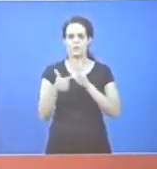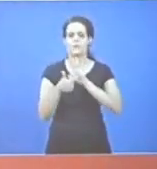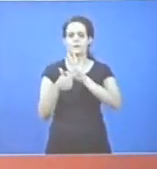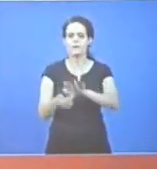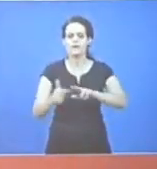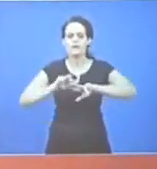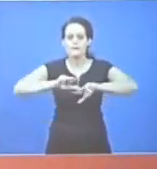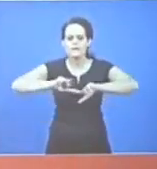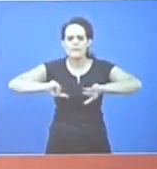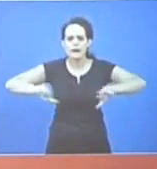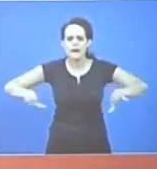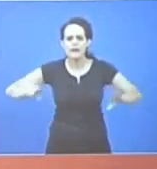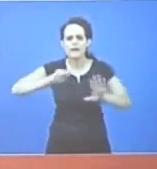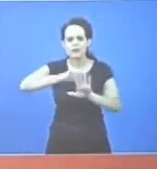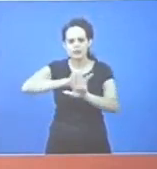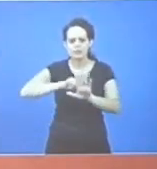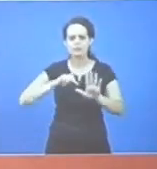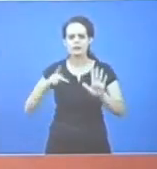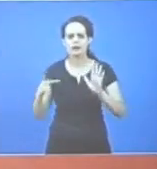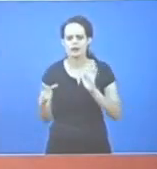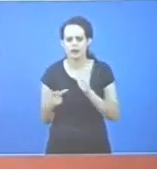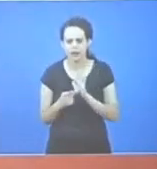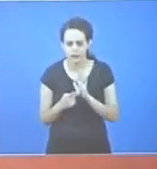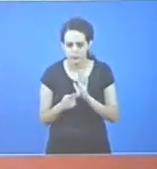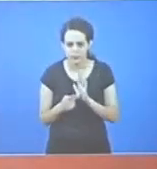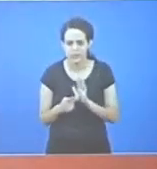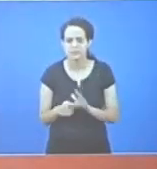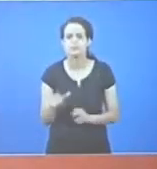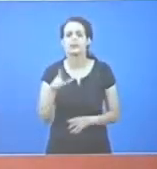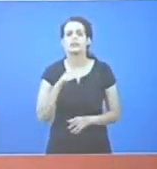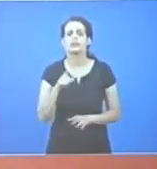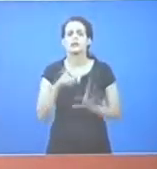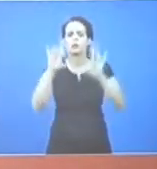The Lord Jesus, through the parables,